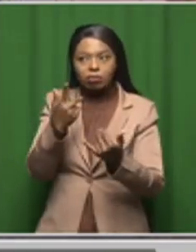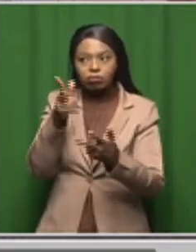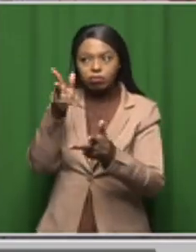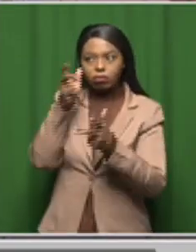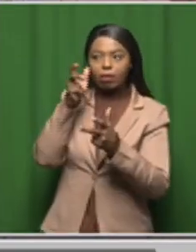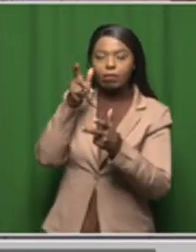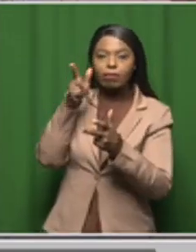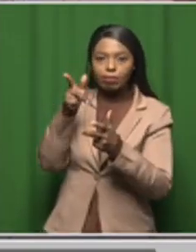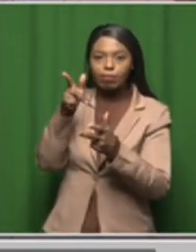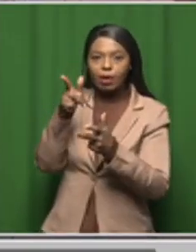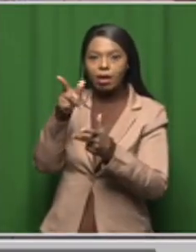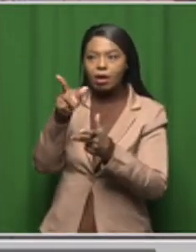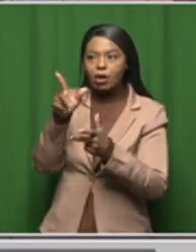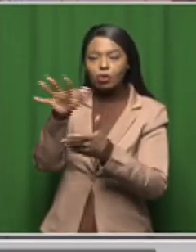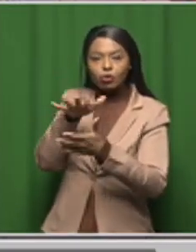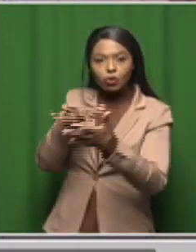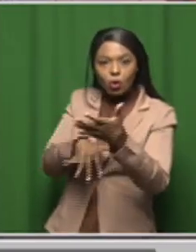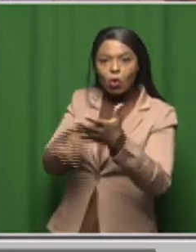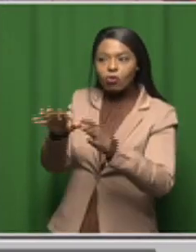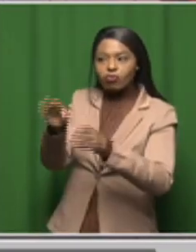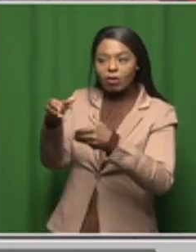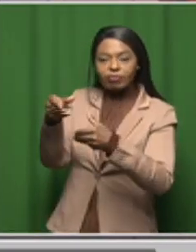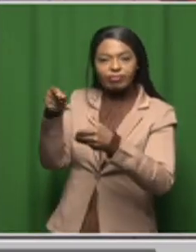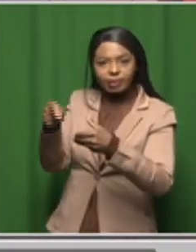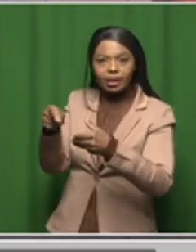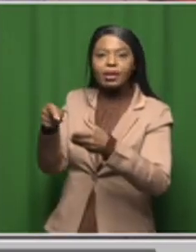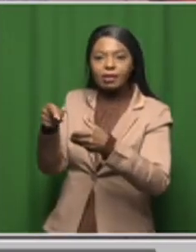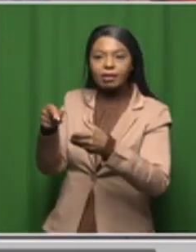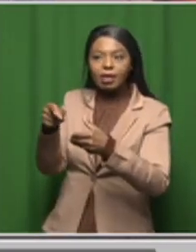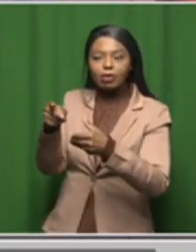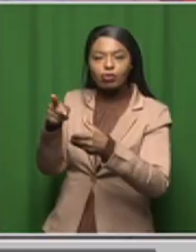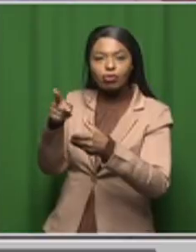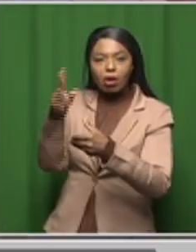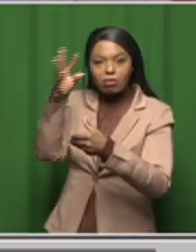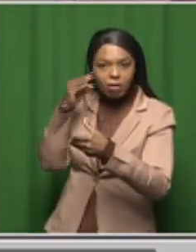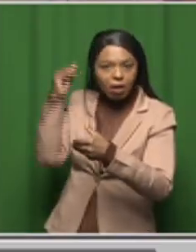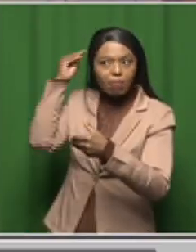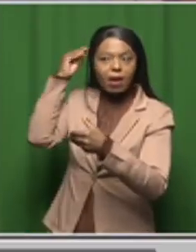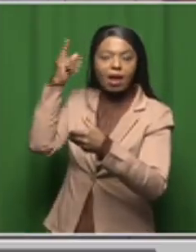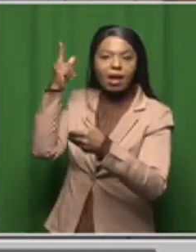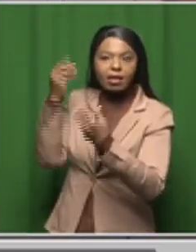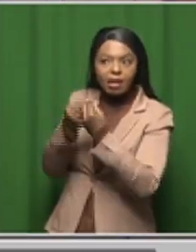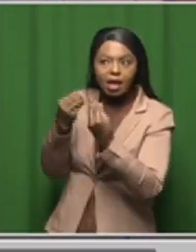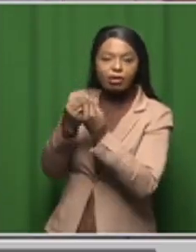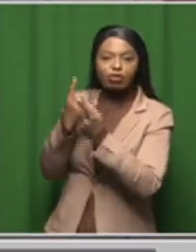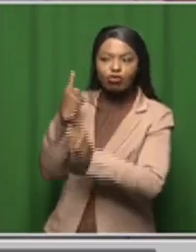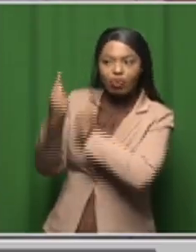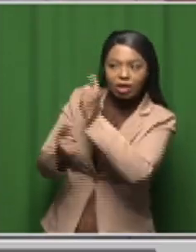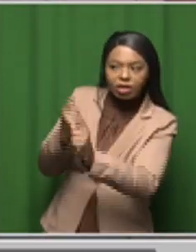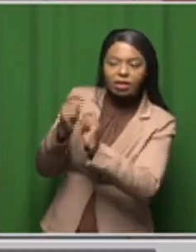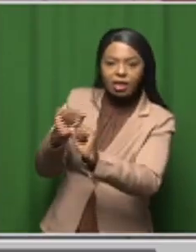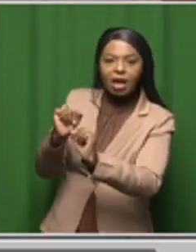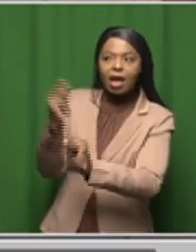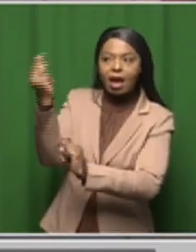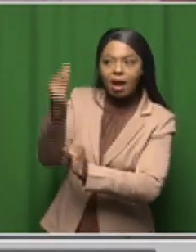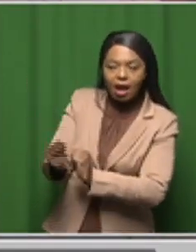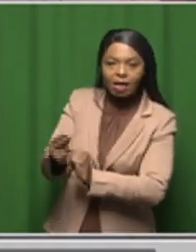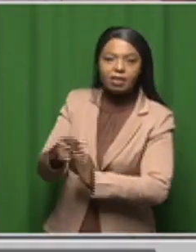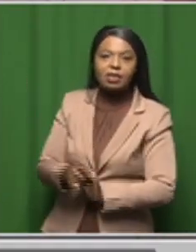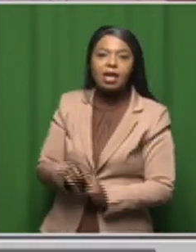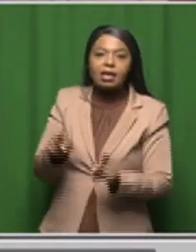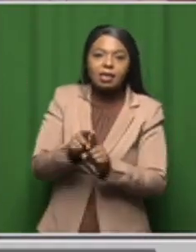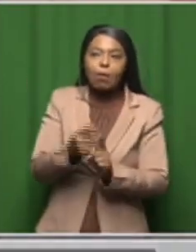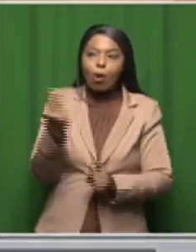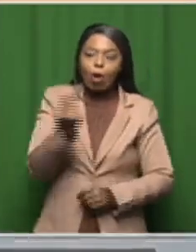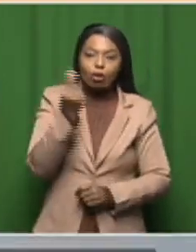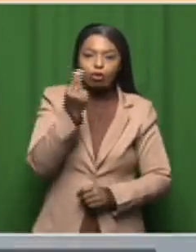documenter, a recorder of some kind in the tradition of art history. And a mirror for us